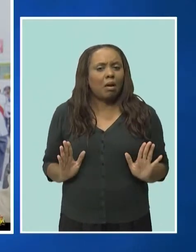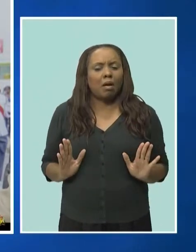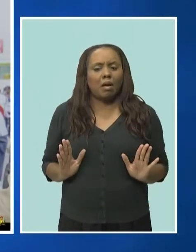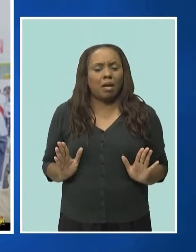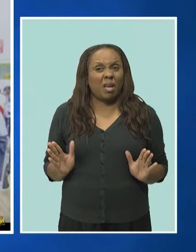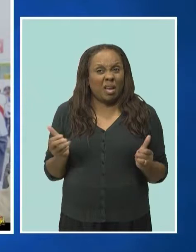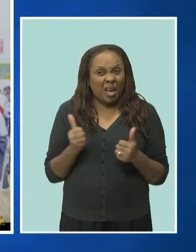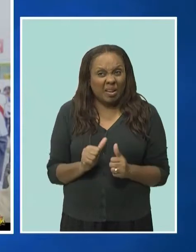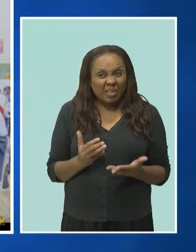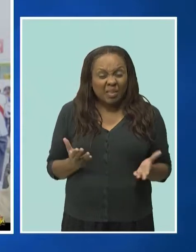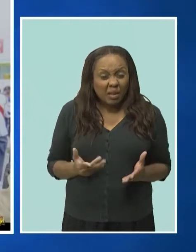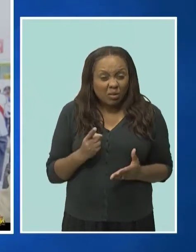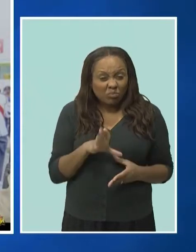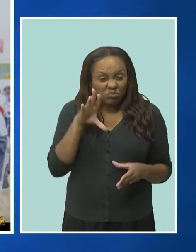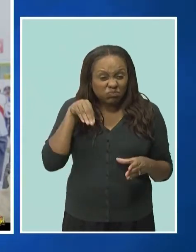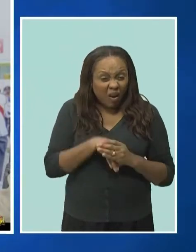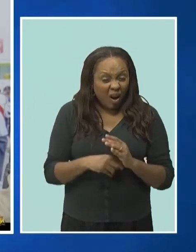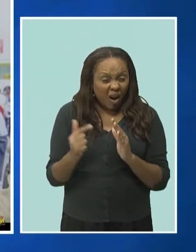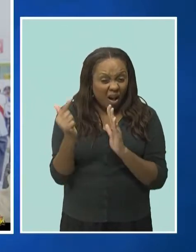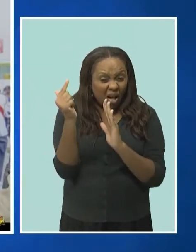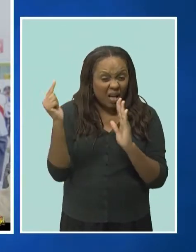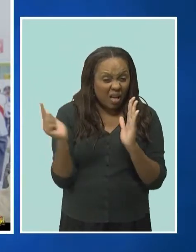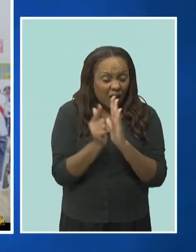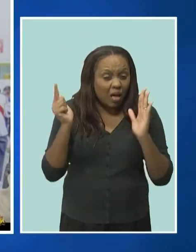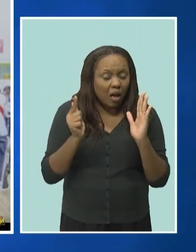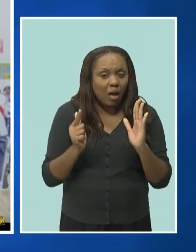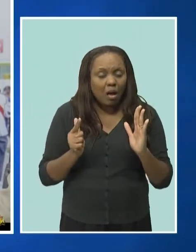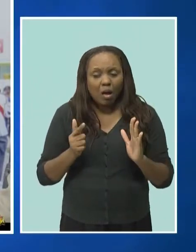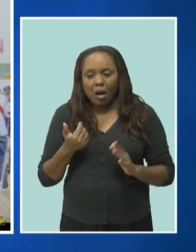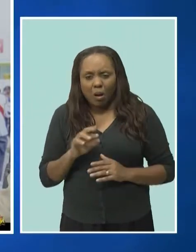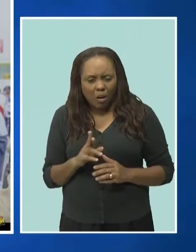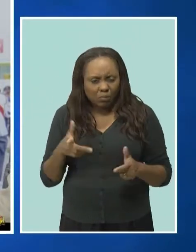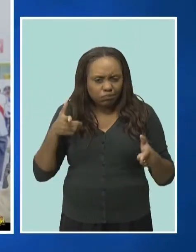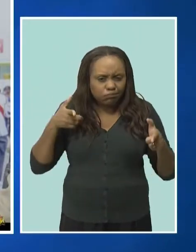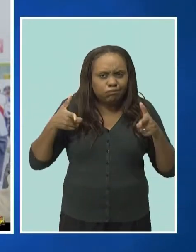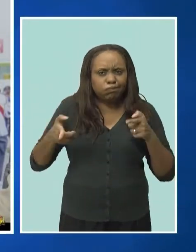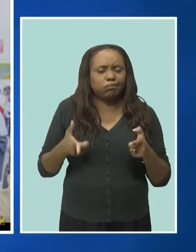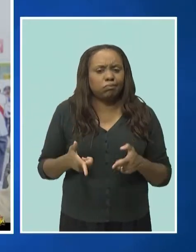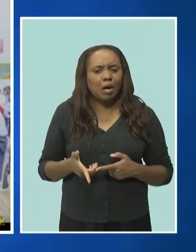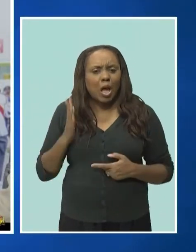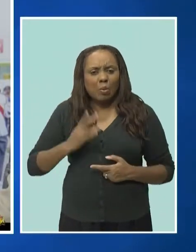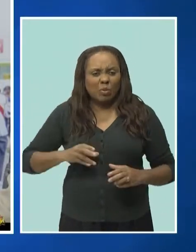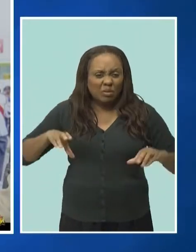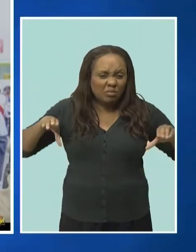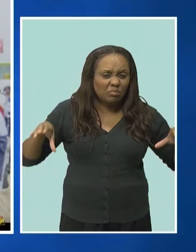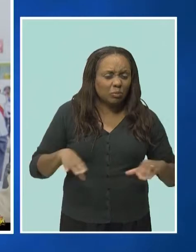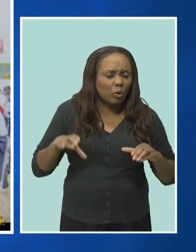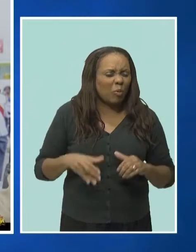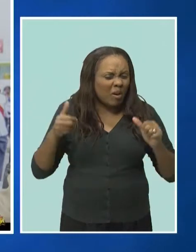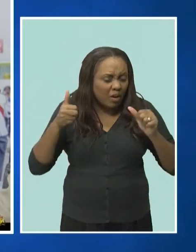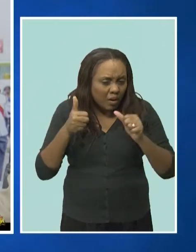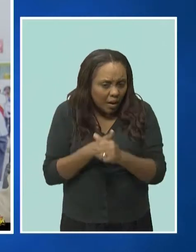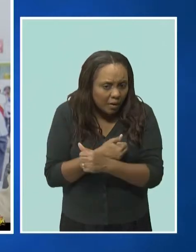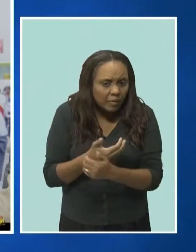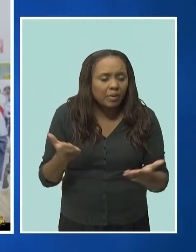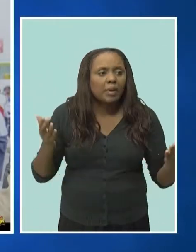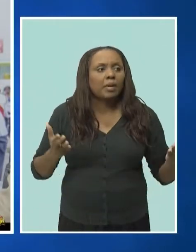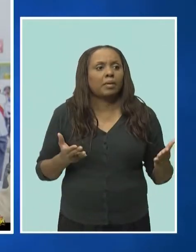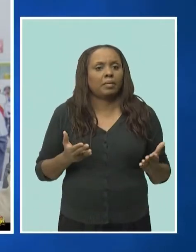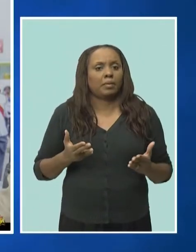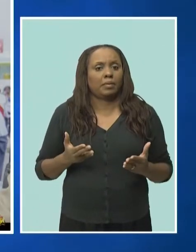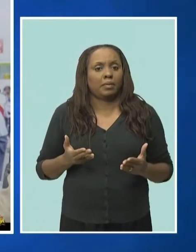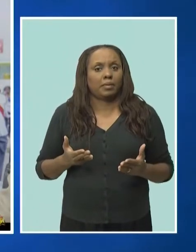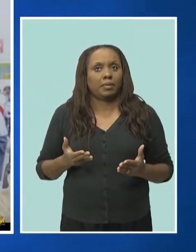to end or eliminate the use of firearms and violence in our society. We